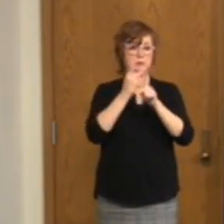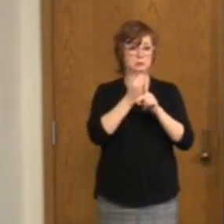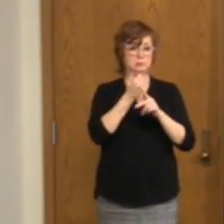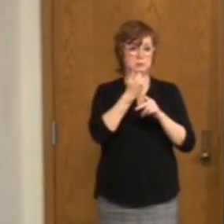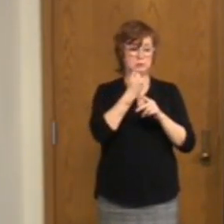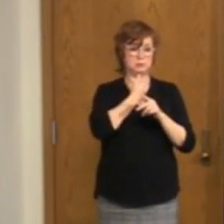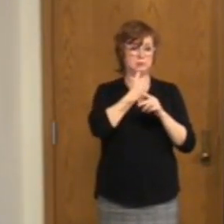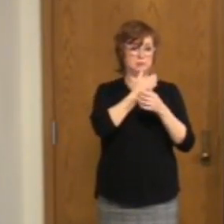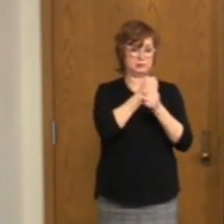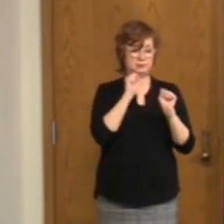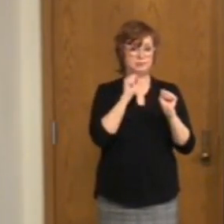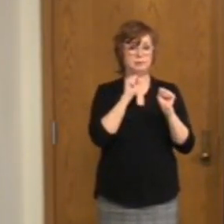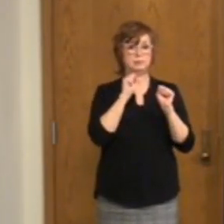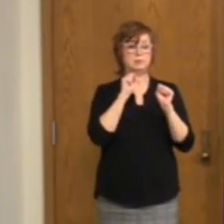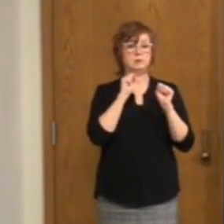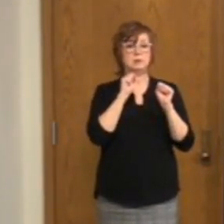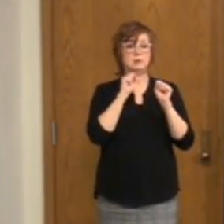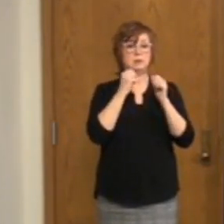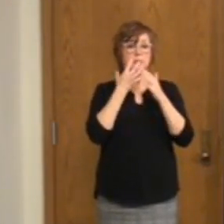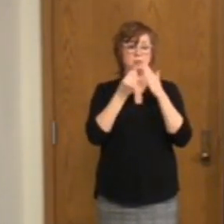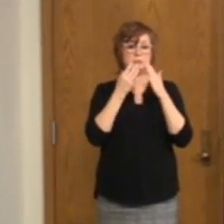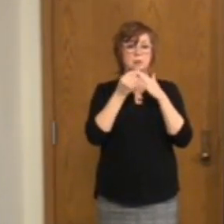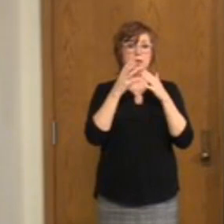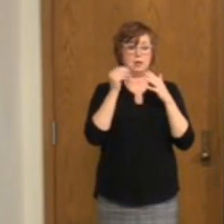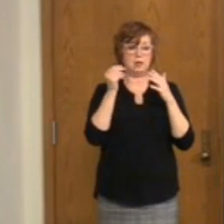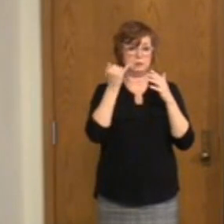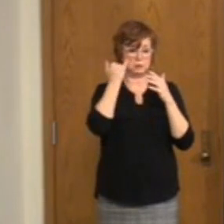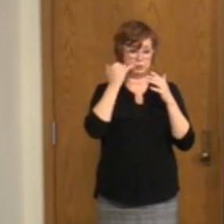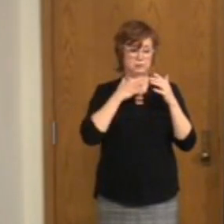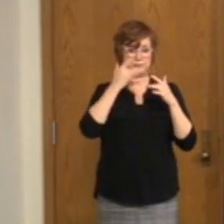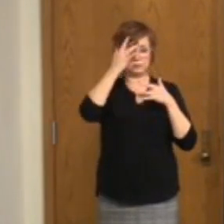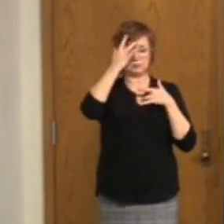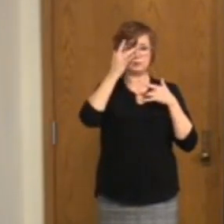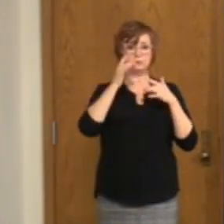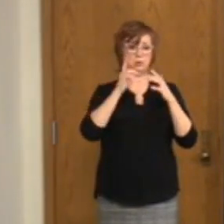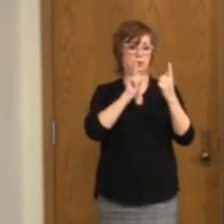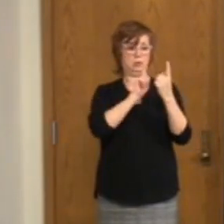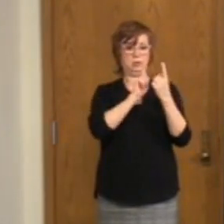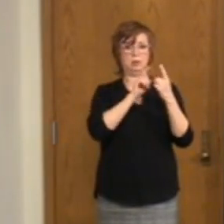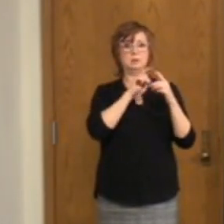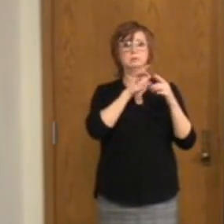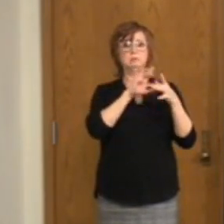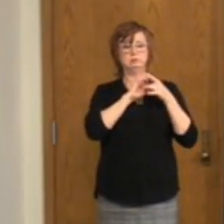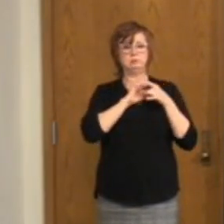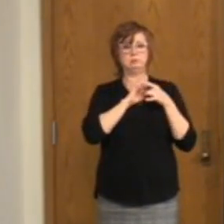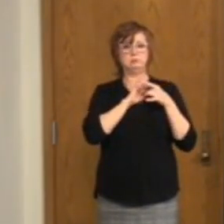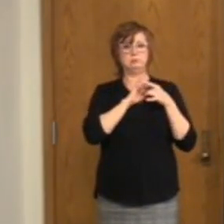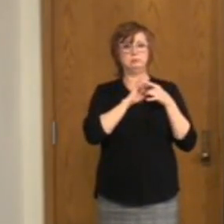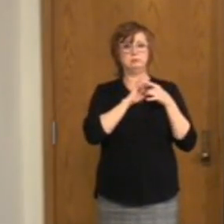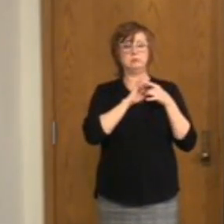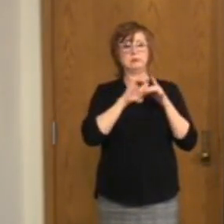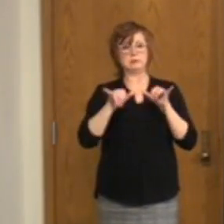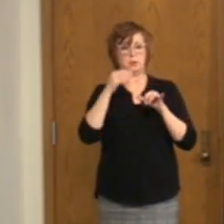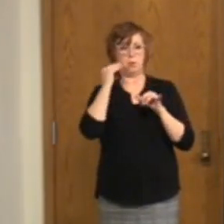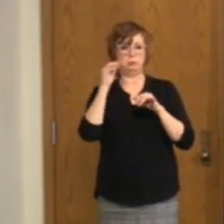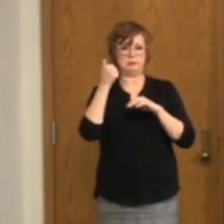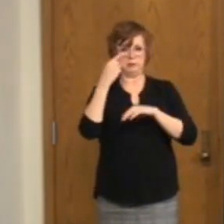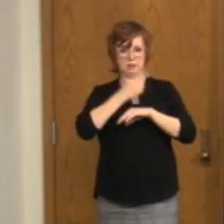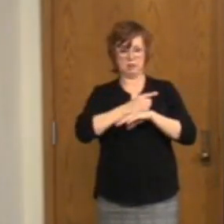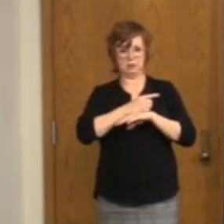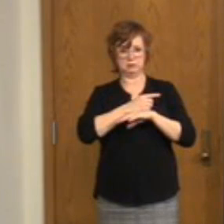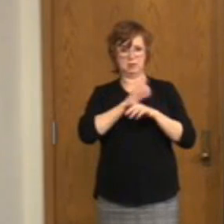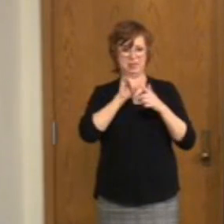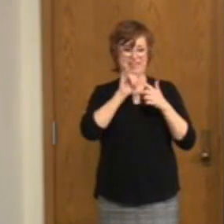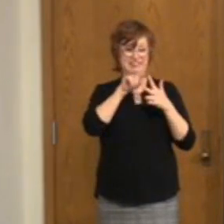days and lets you identify contacts who can then isolate and breaks the chain of transmission. So that's the offensive strategy bucket.